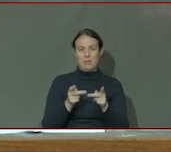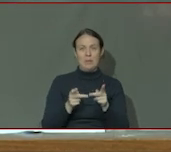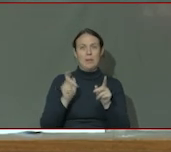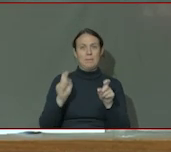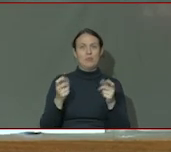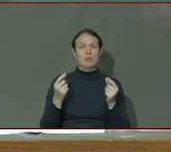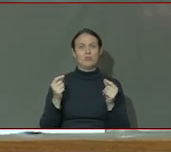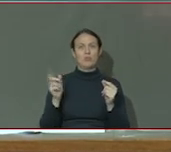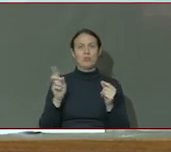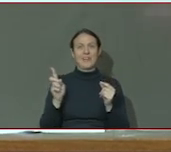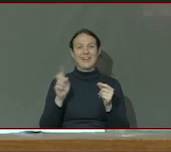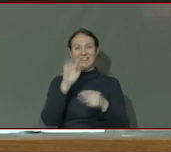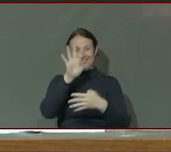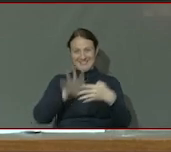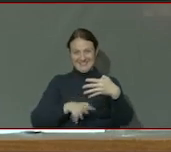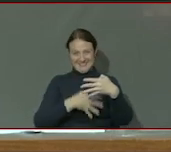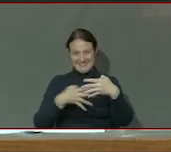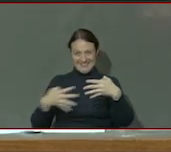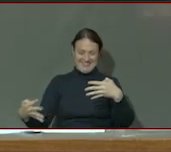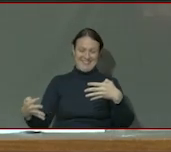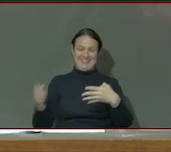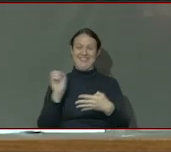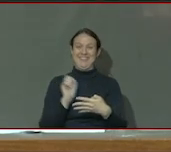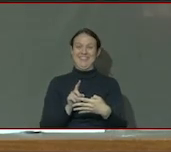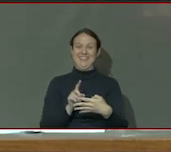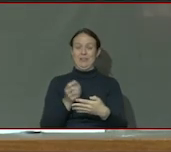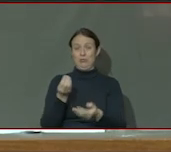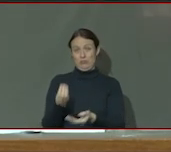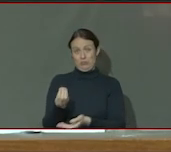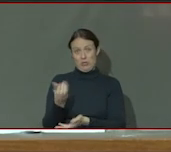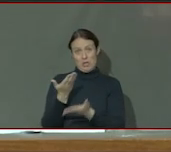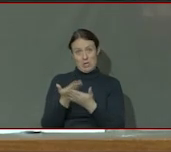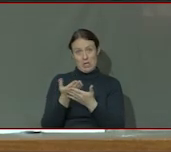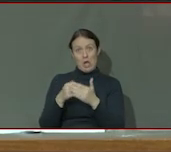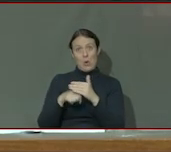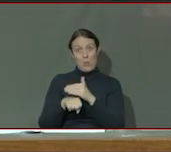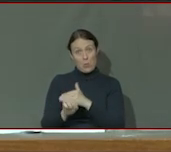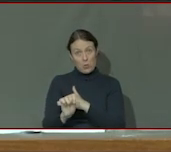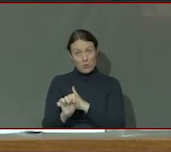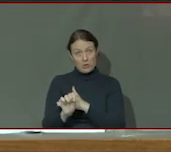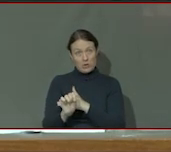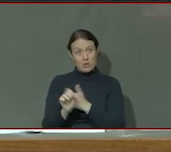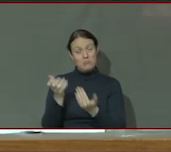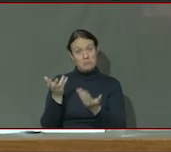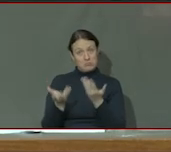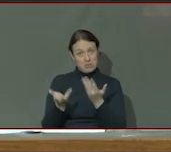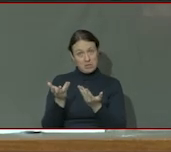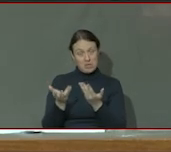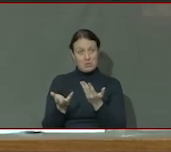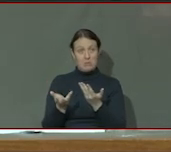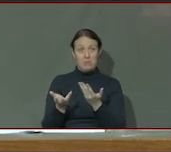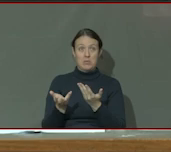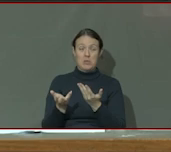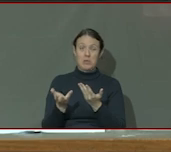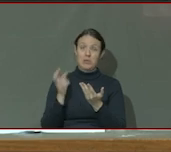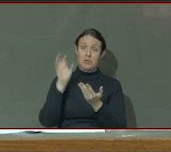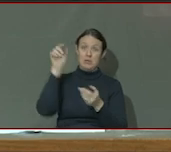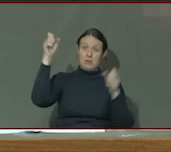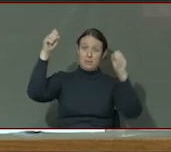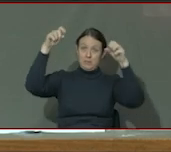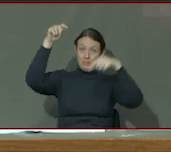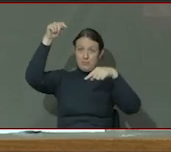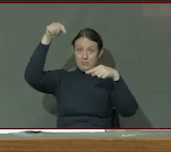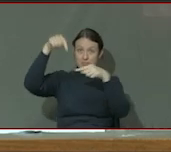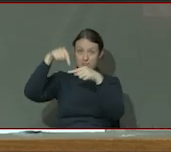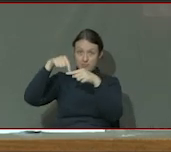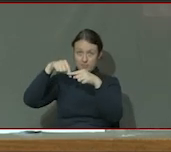square. So you say, right, a child can be born with this blood group here. This blood group in the